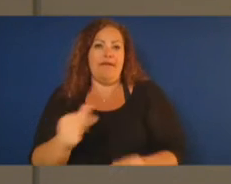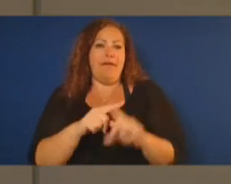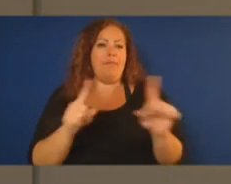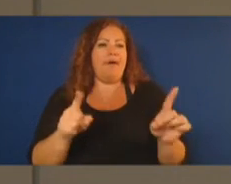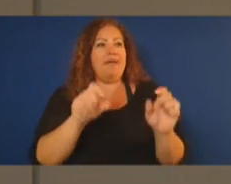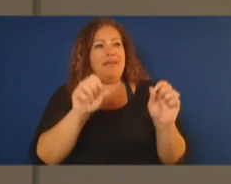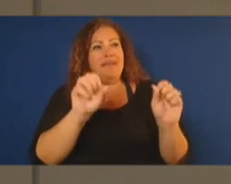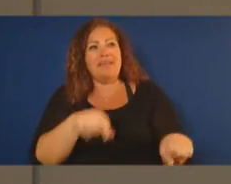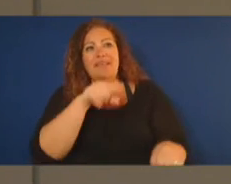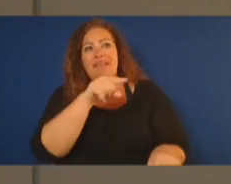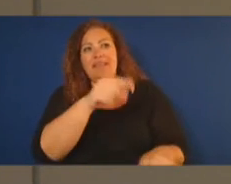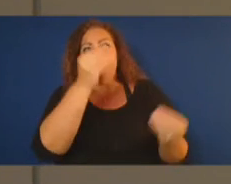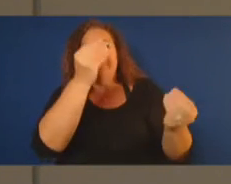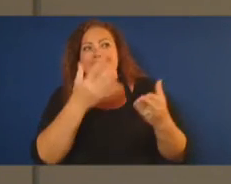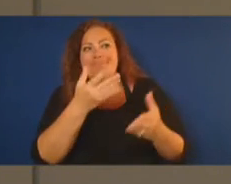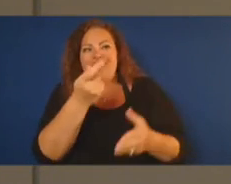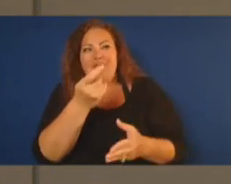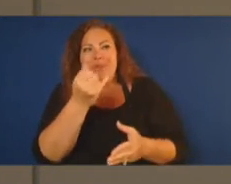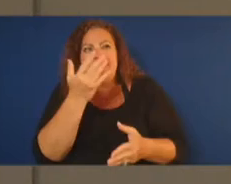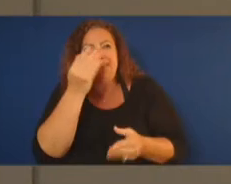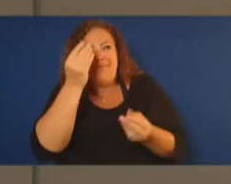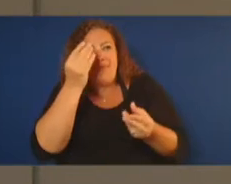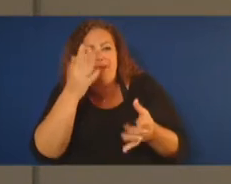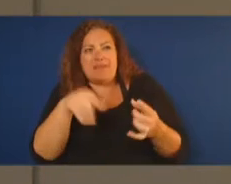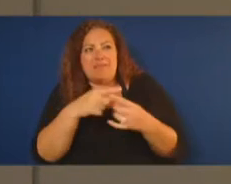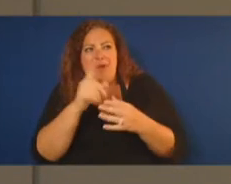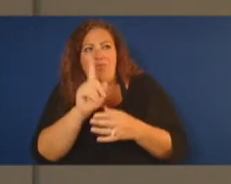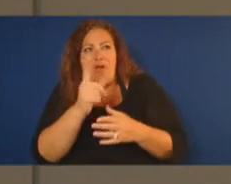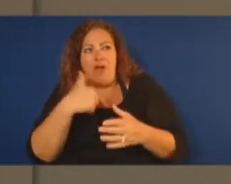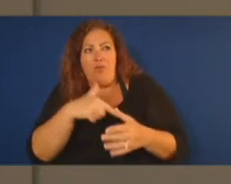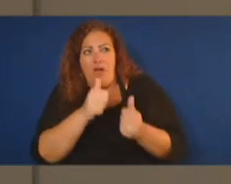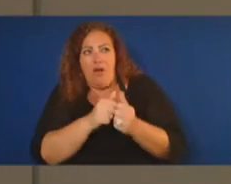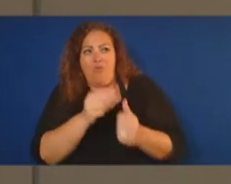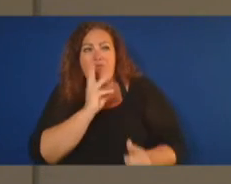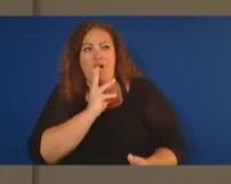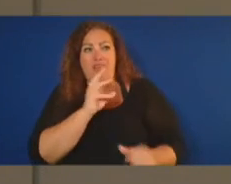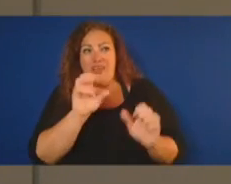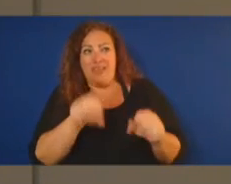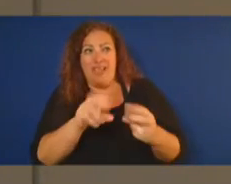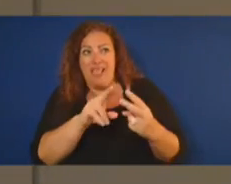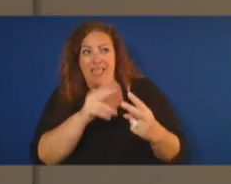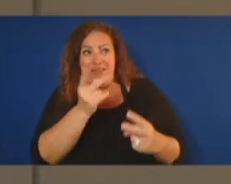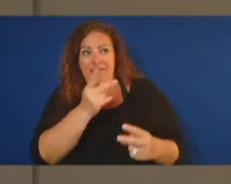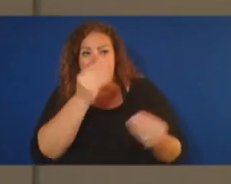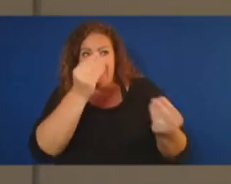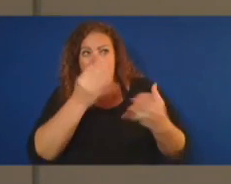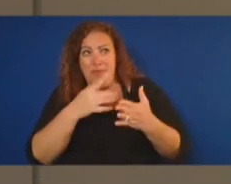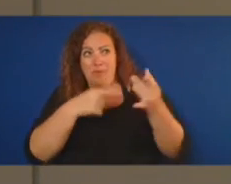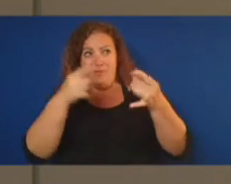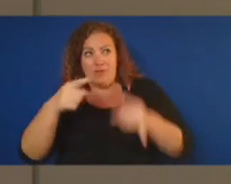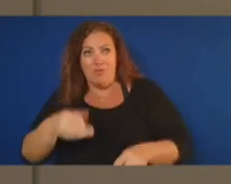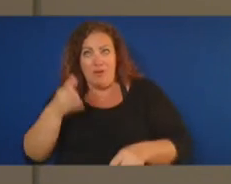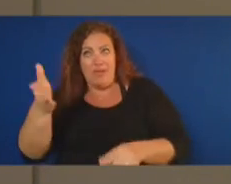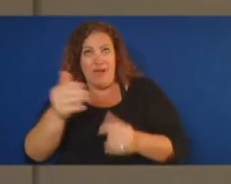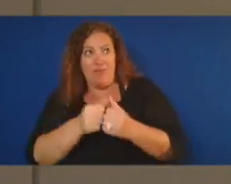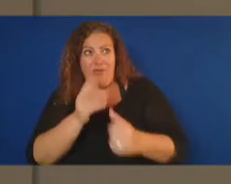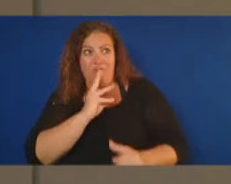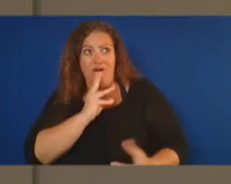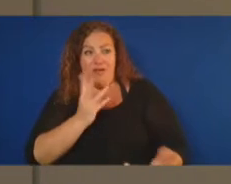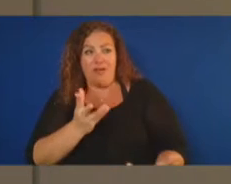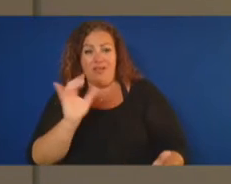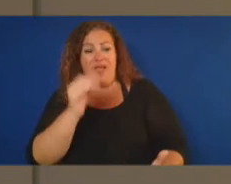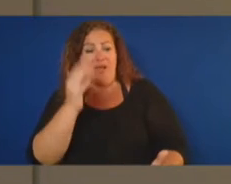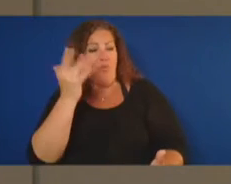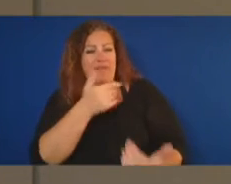give me a little insight about where we are with water at all could either one of you tell me what's going on over there with water like why are there